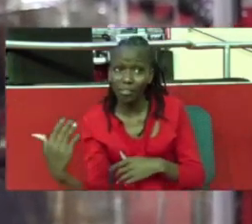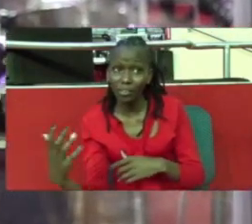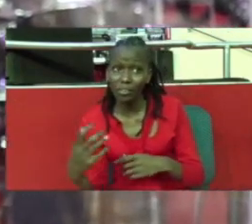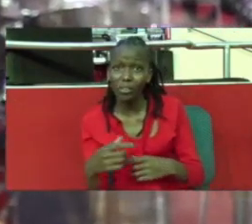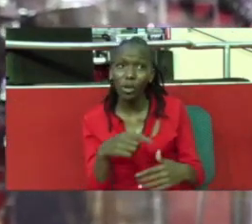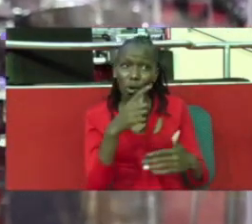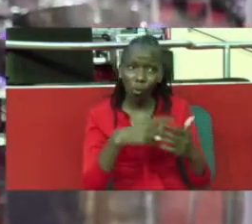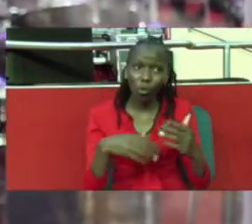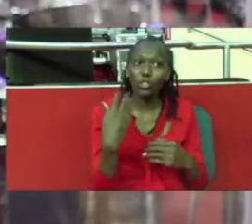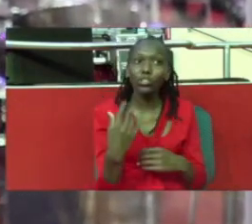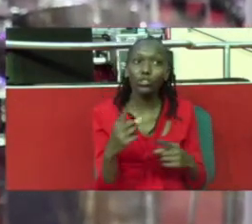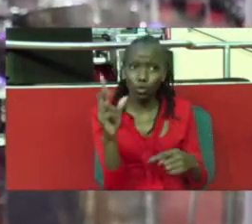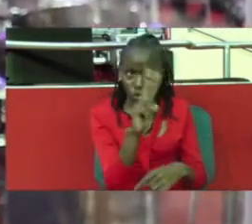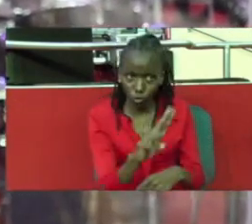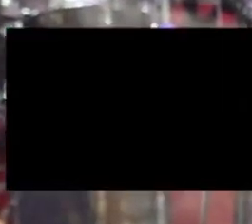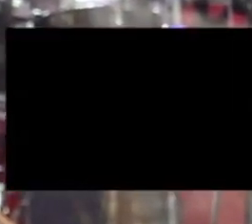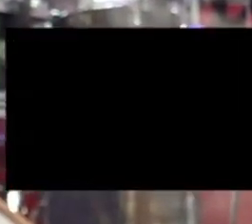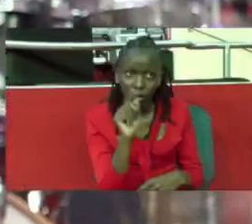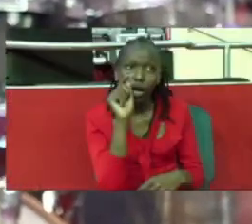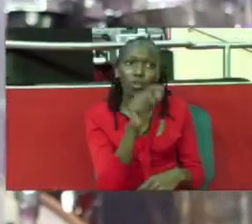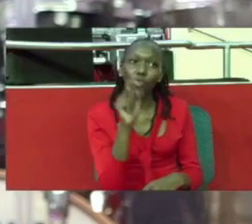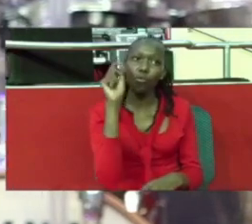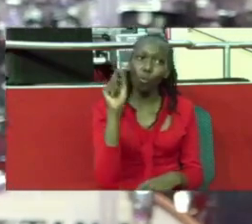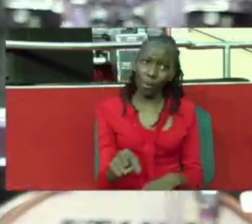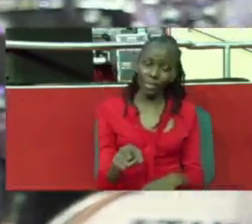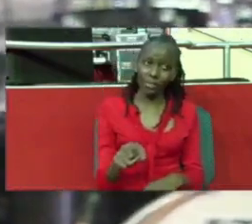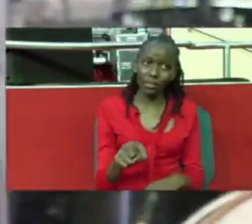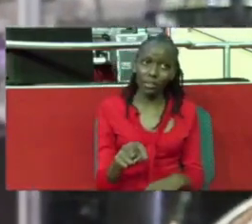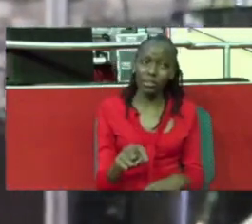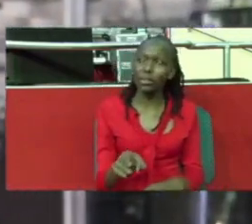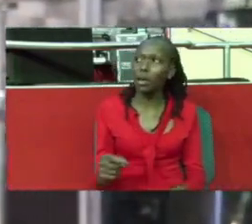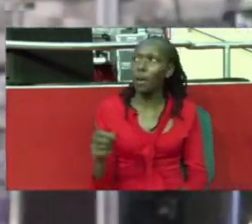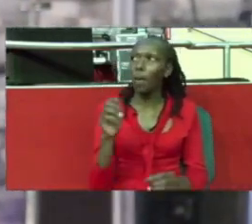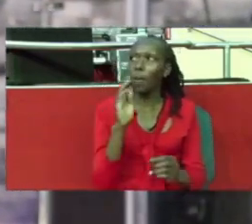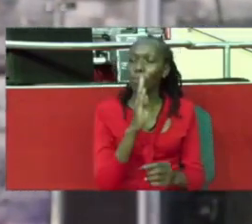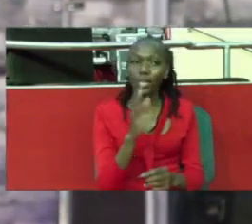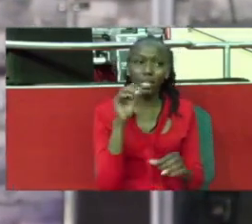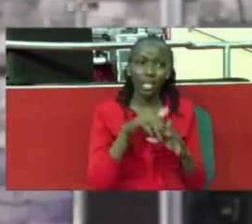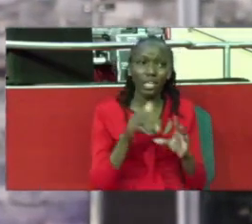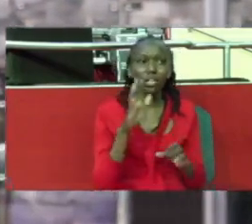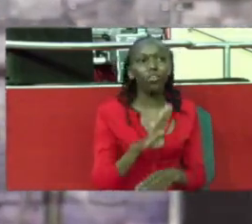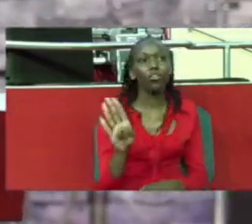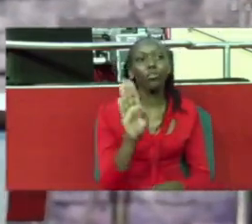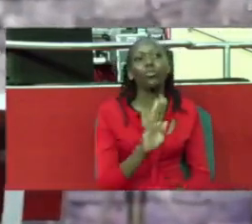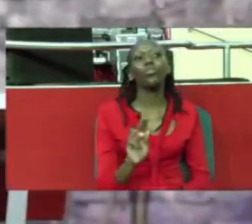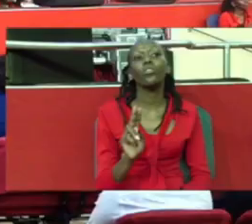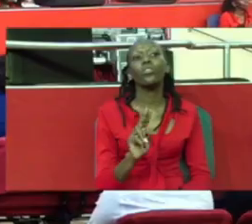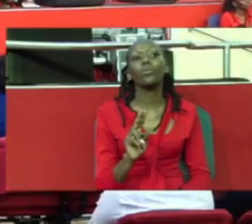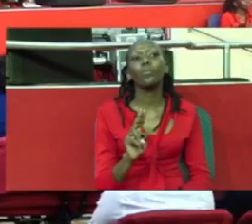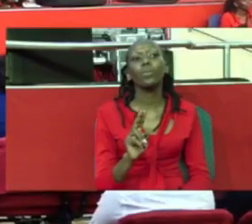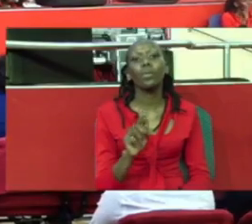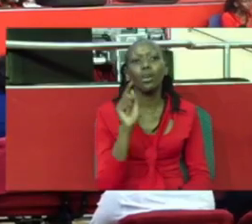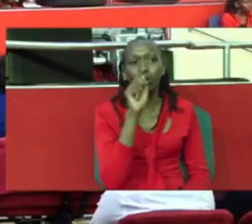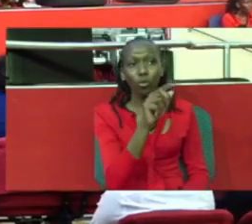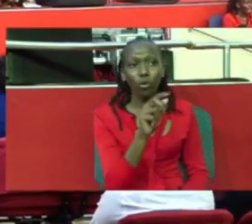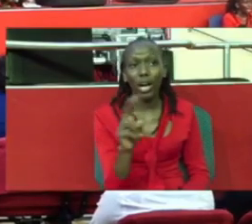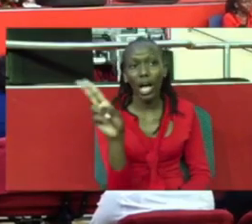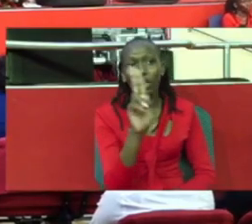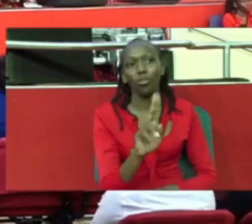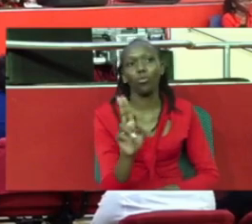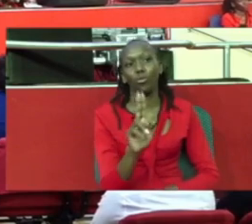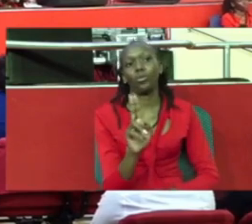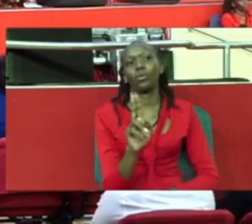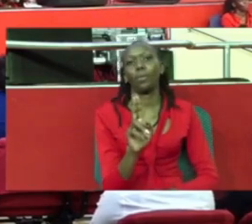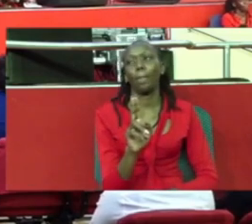the right vessel for that work. Wewe ndiye chombo kinachostahili kwa ile kazi. You are the right person for that, you know, task. Wewe ndiye unaajibika kwa ile